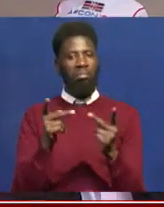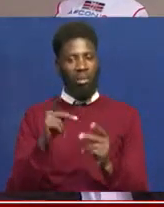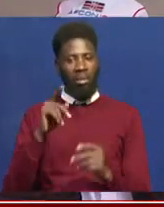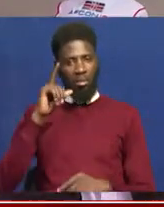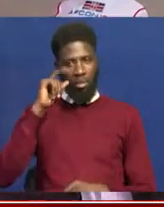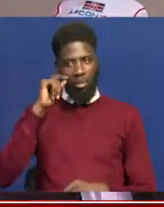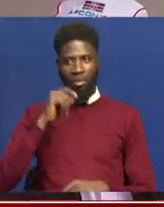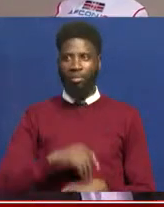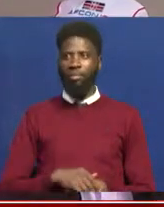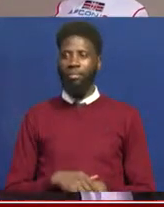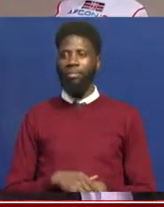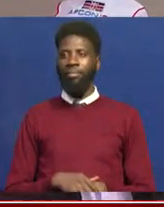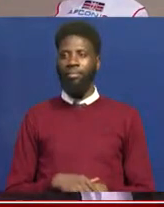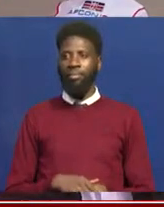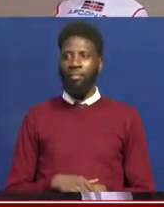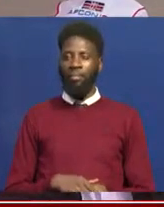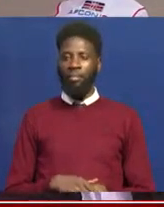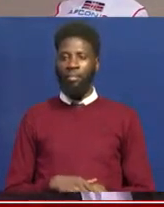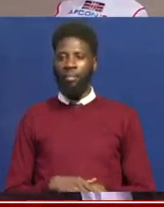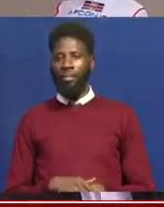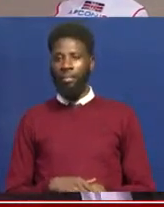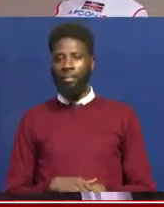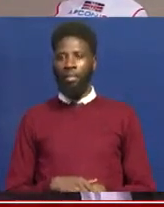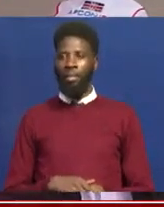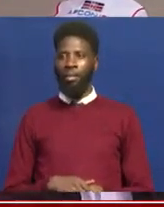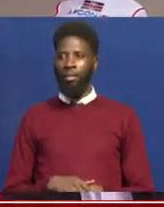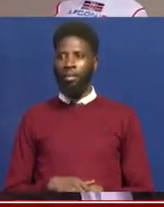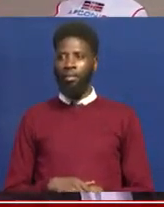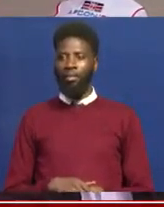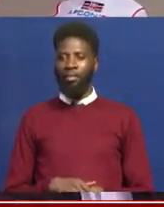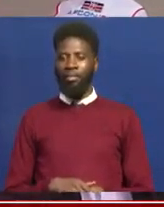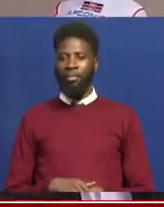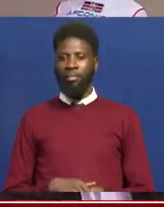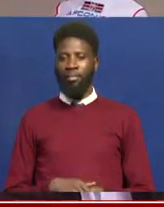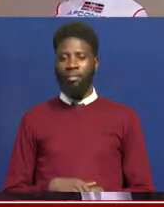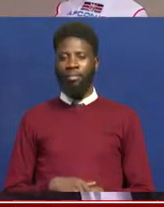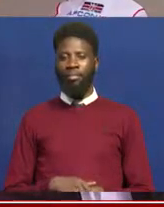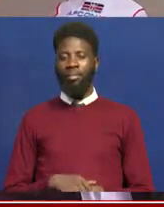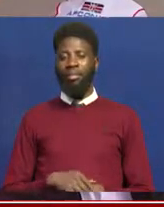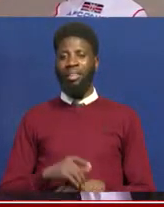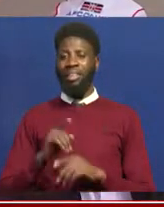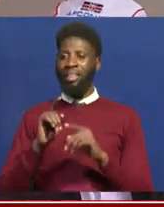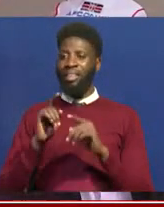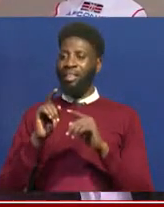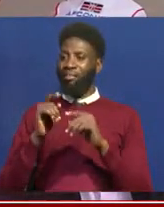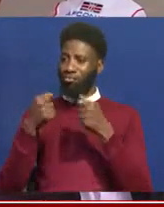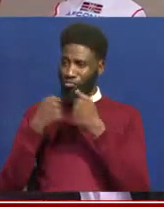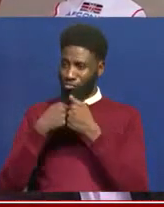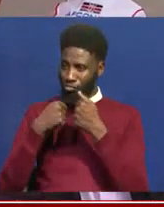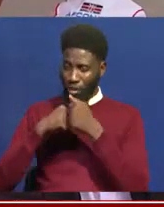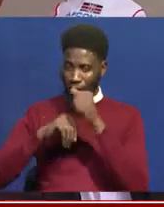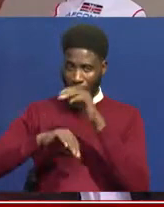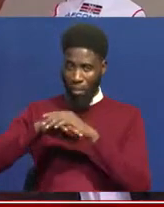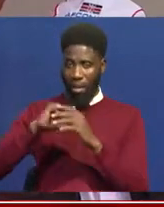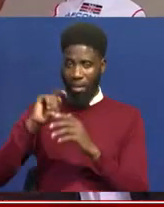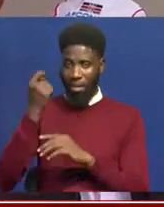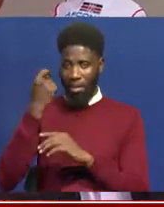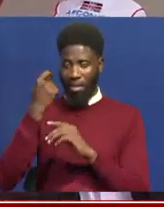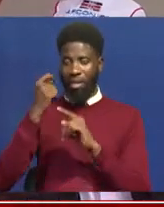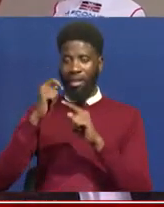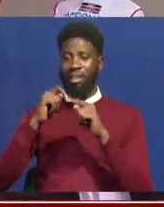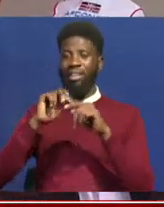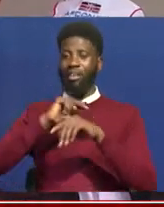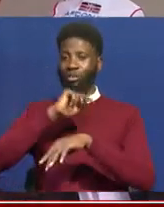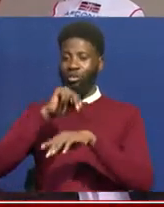Matches za Harambe Stars ziko kwa TV. Matches za Harambe Stars ziko kwa TV. Matches zote za